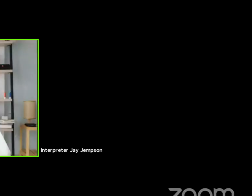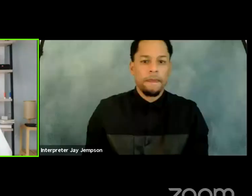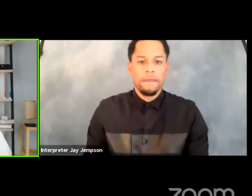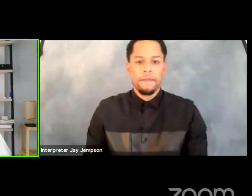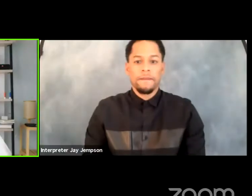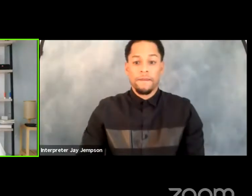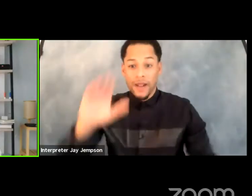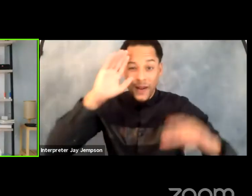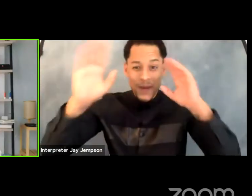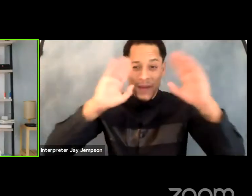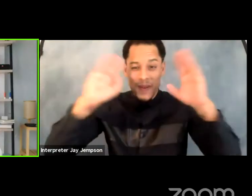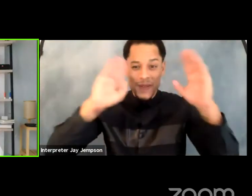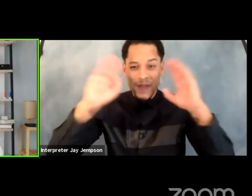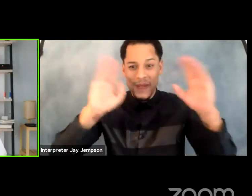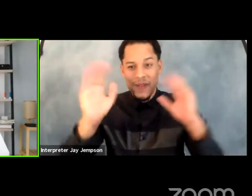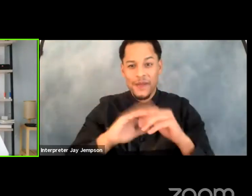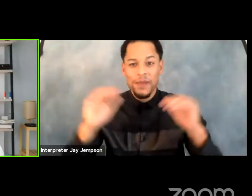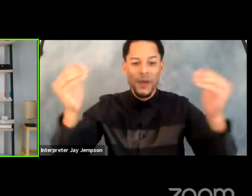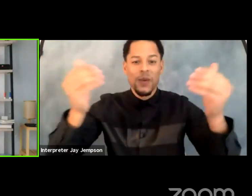Hello, hello.